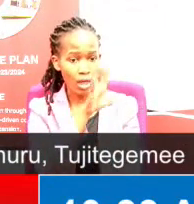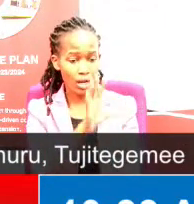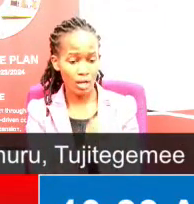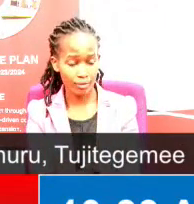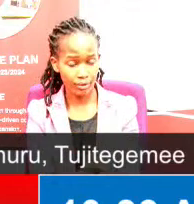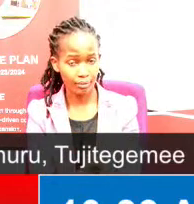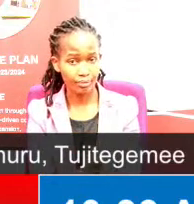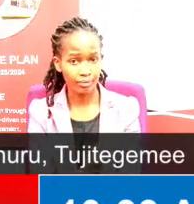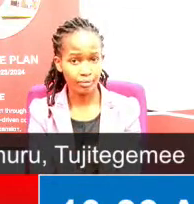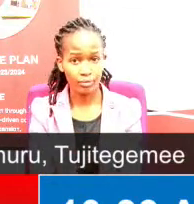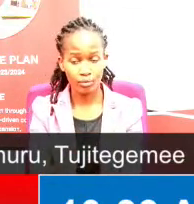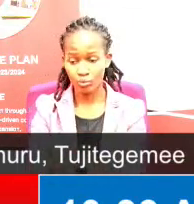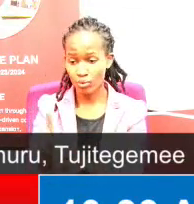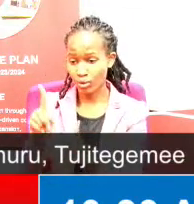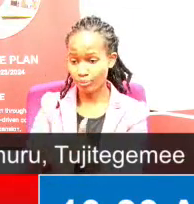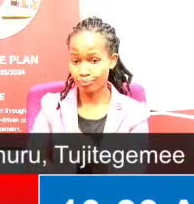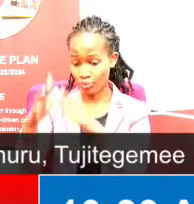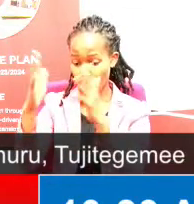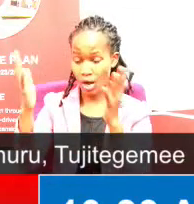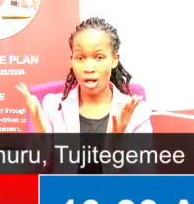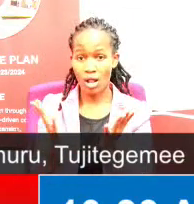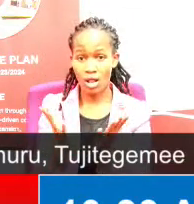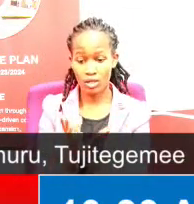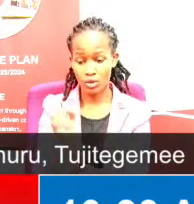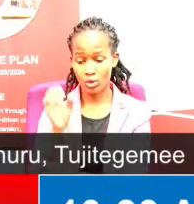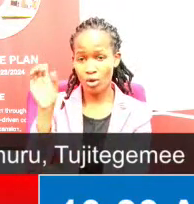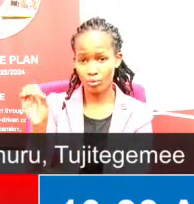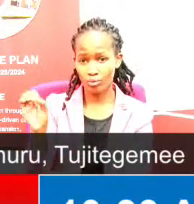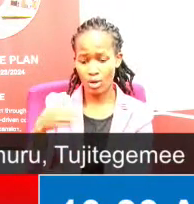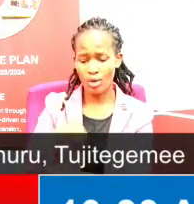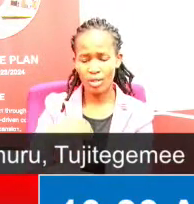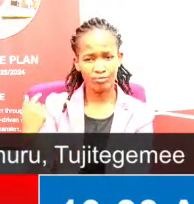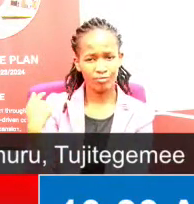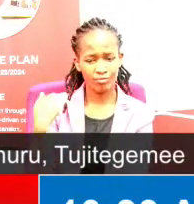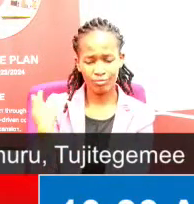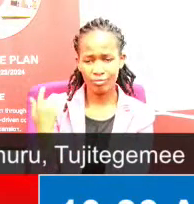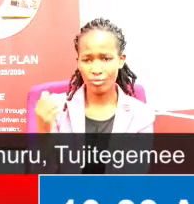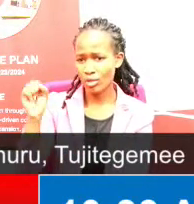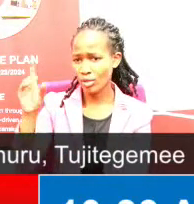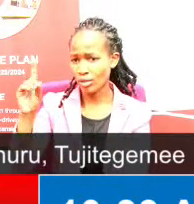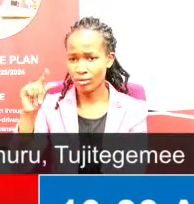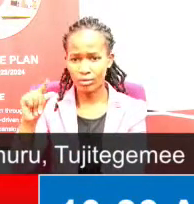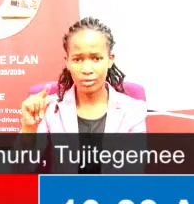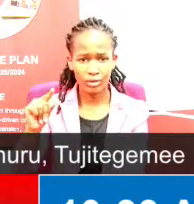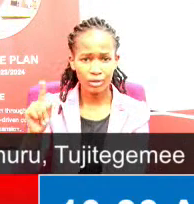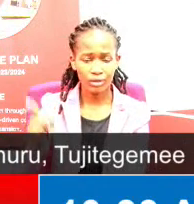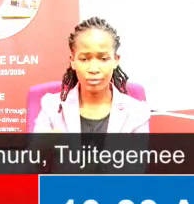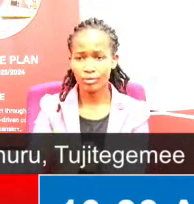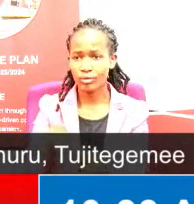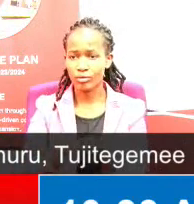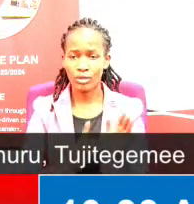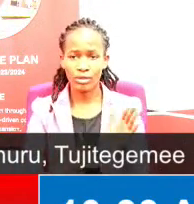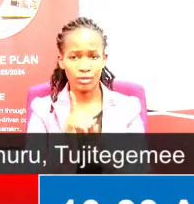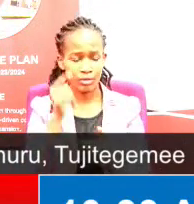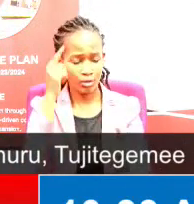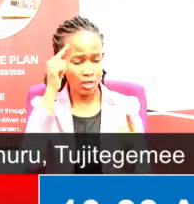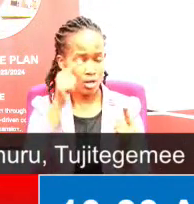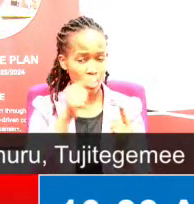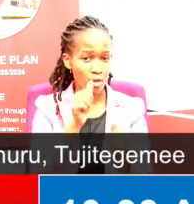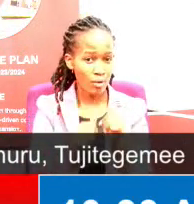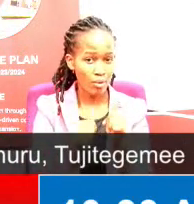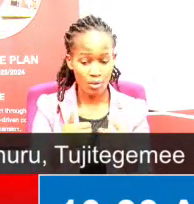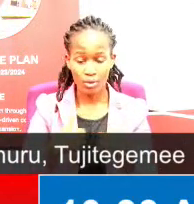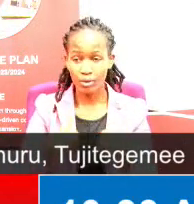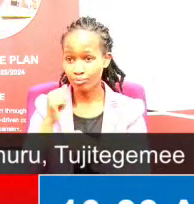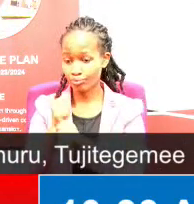Africa as well as globally. So there are a number of SDGs, Sustainable Development Goals, that resonate